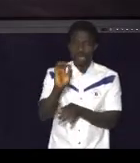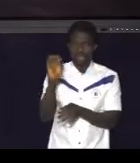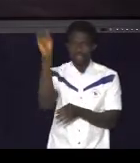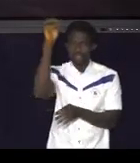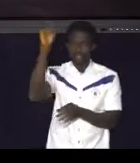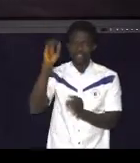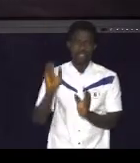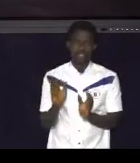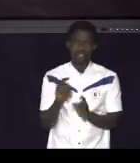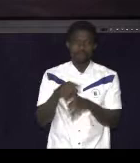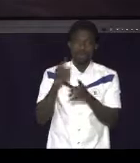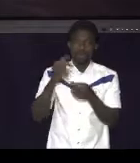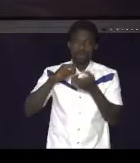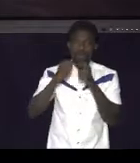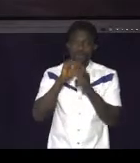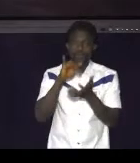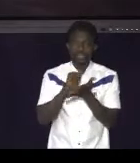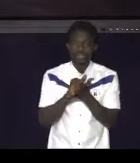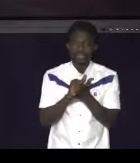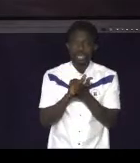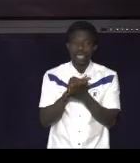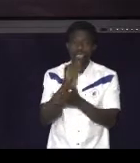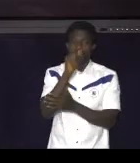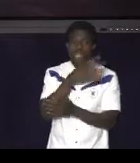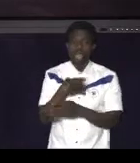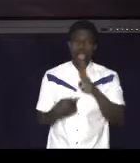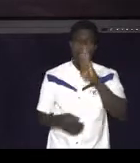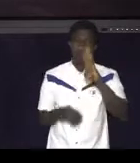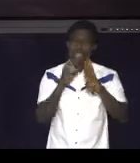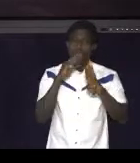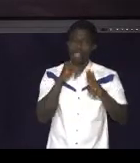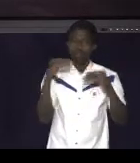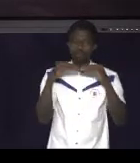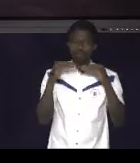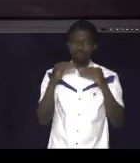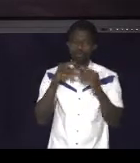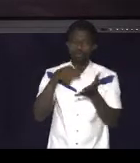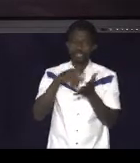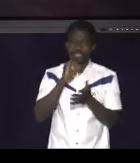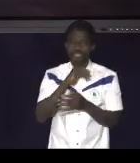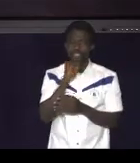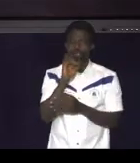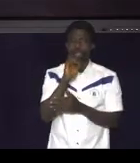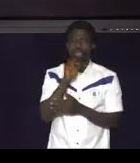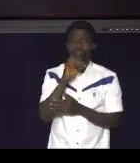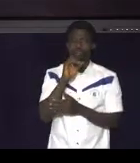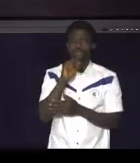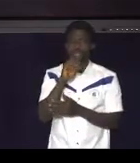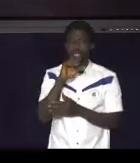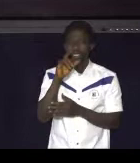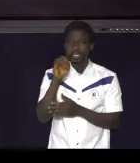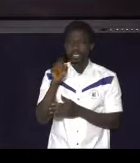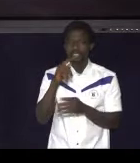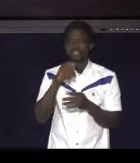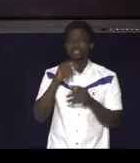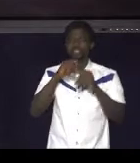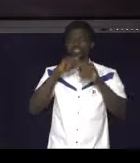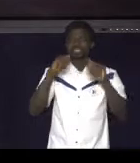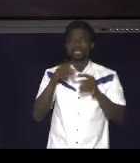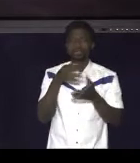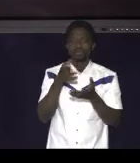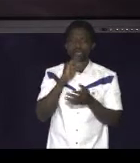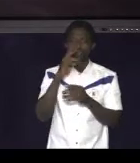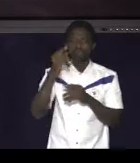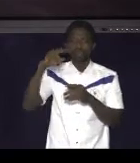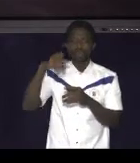180 degrees. But the problem is that A and B are not equal because this is not an isosceles triangle. There is no marking. So, but we